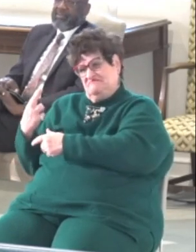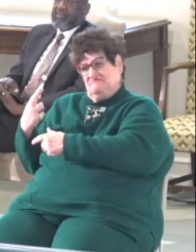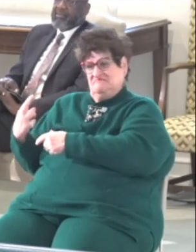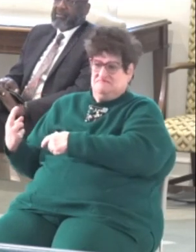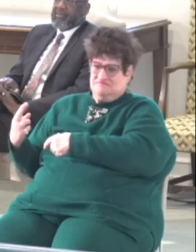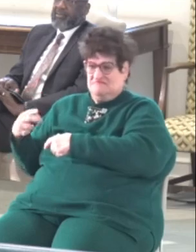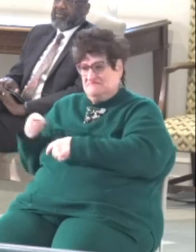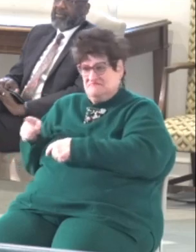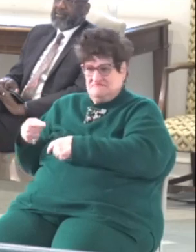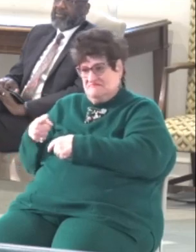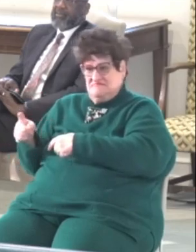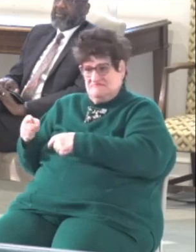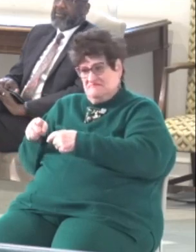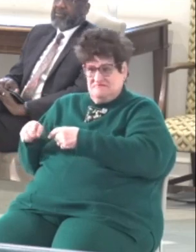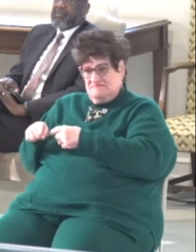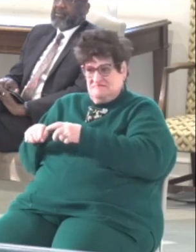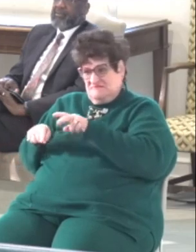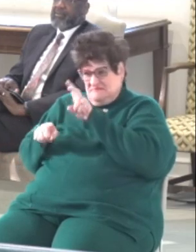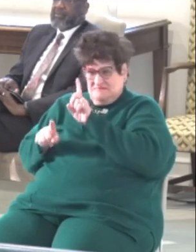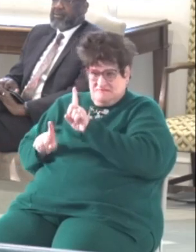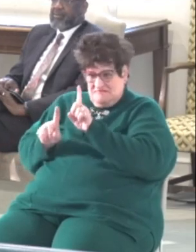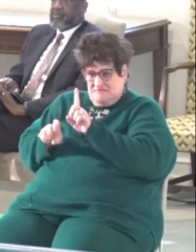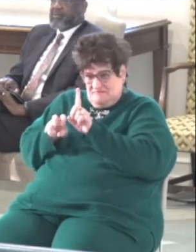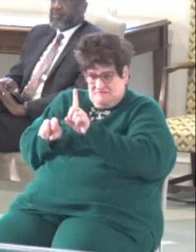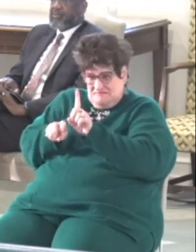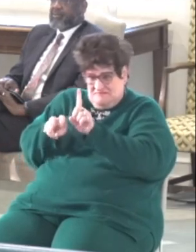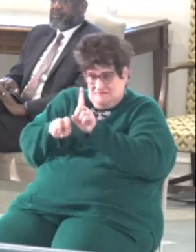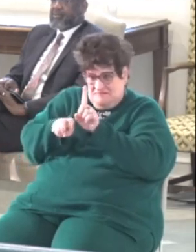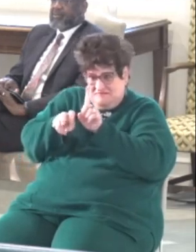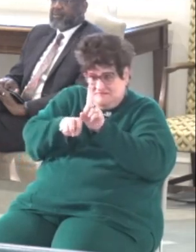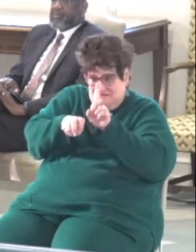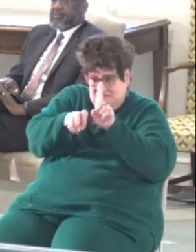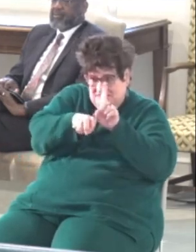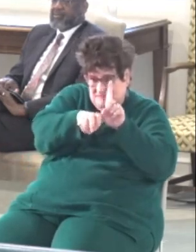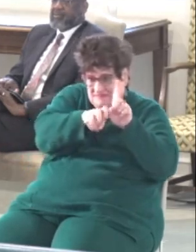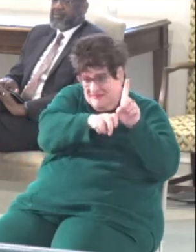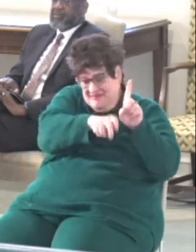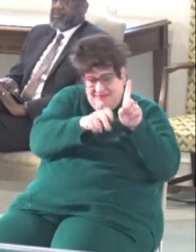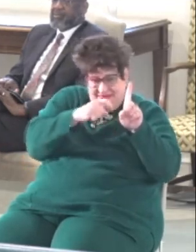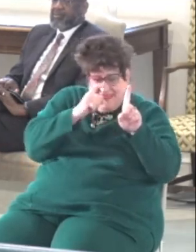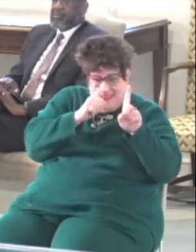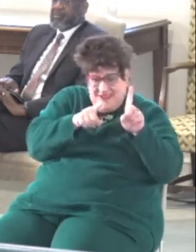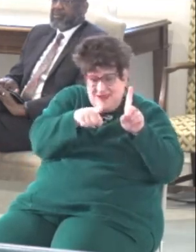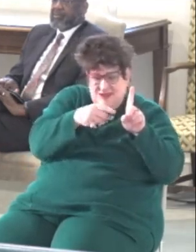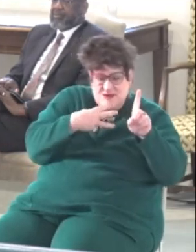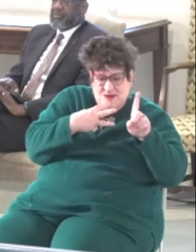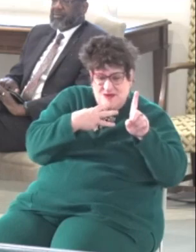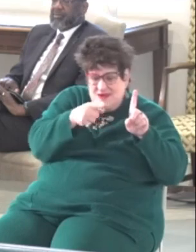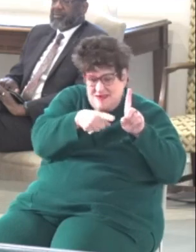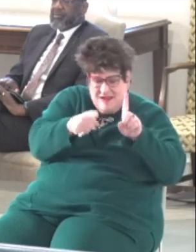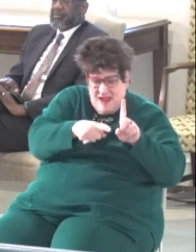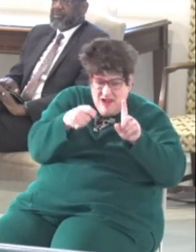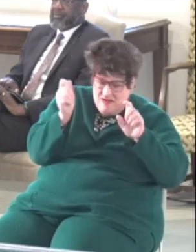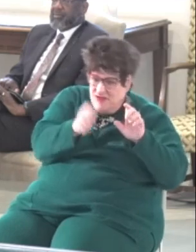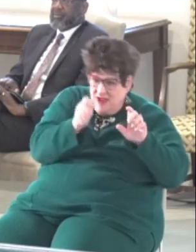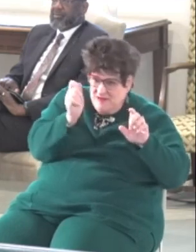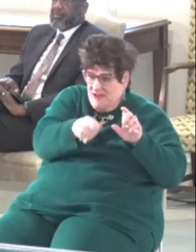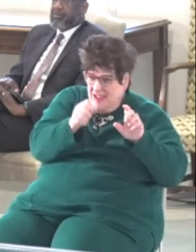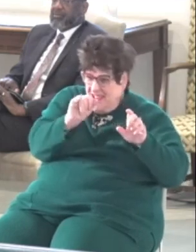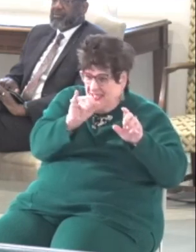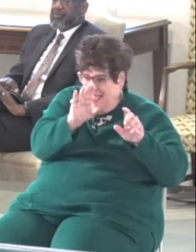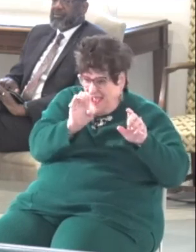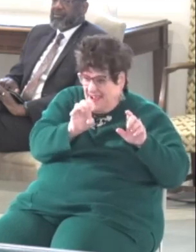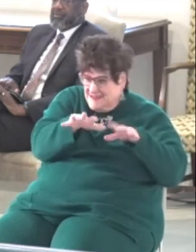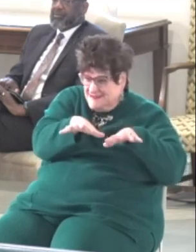woods. I enjoyed watching the water flow through the stream and breaking the ice. And I found that even though winter